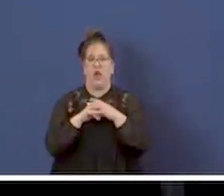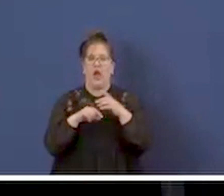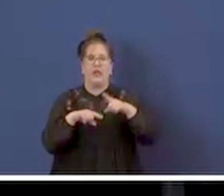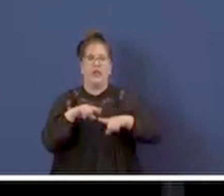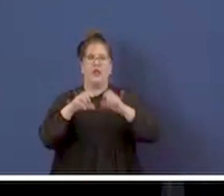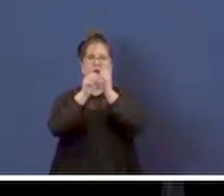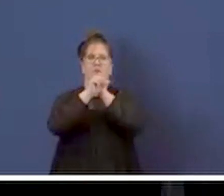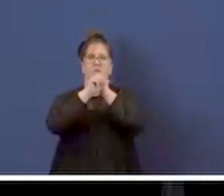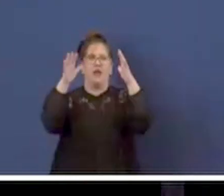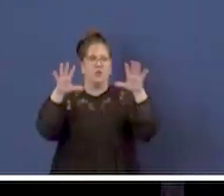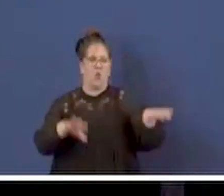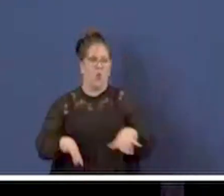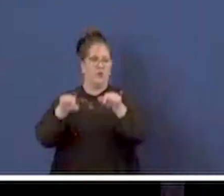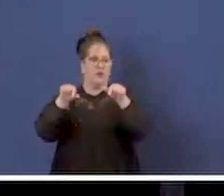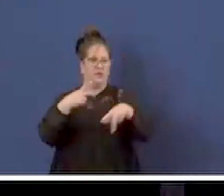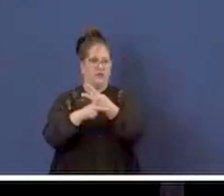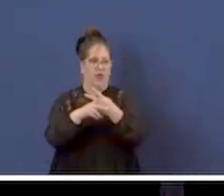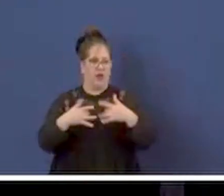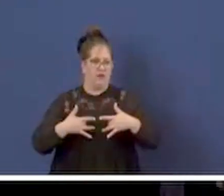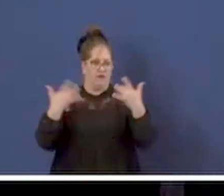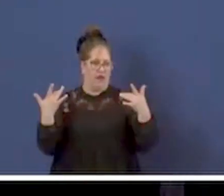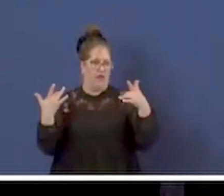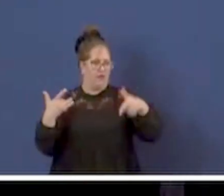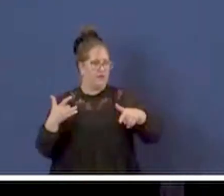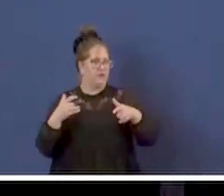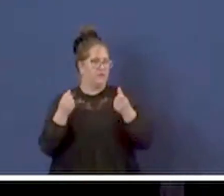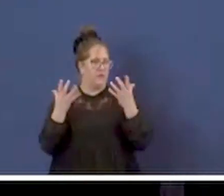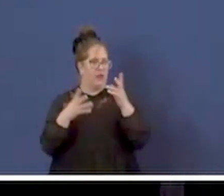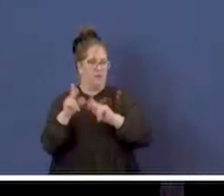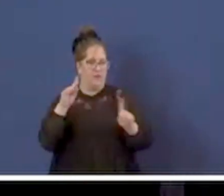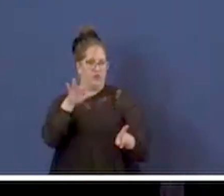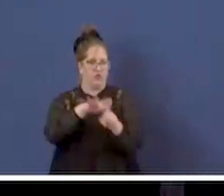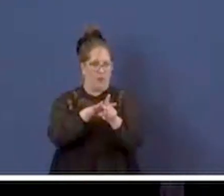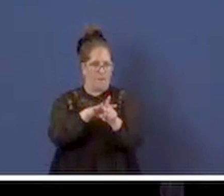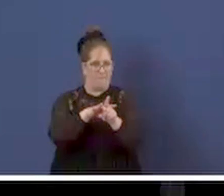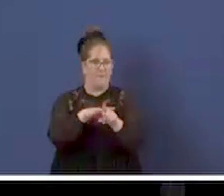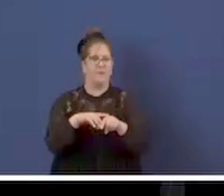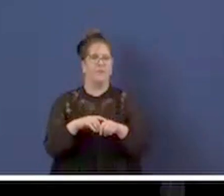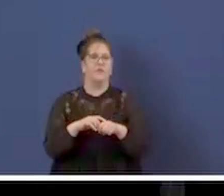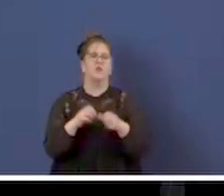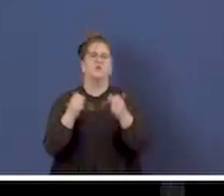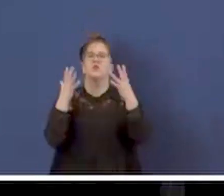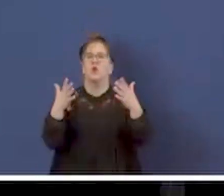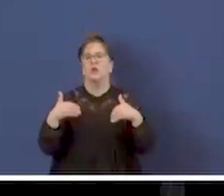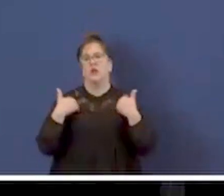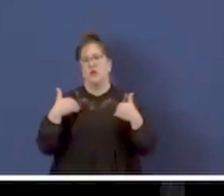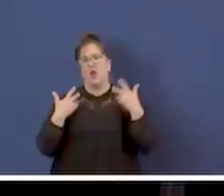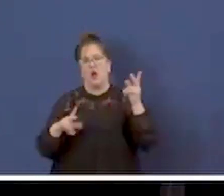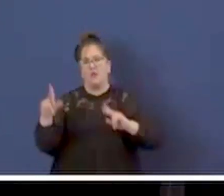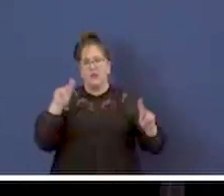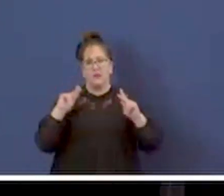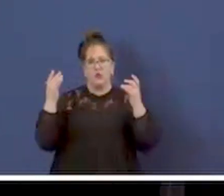had an event like this in 1973 and this many people showing up. I think that there are so many young people now who are so